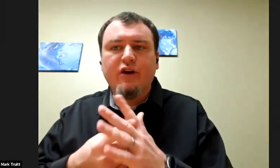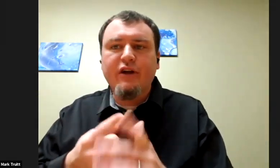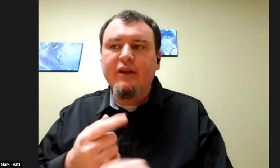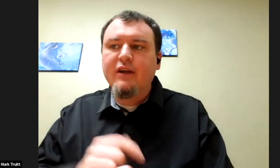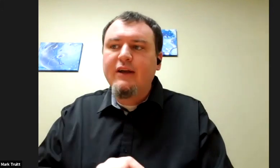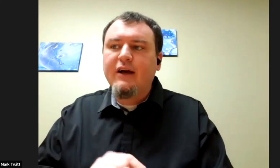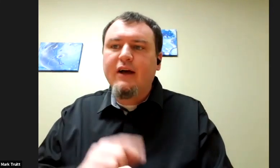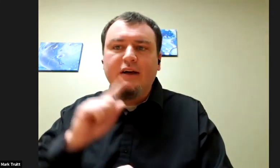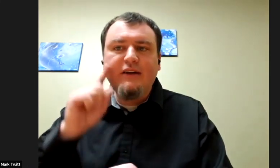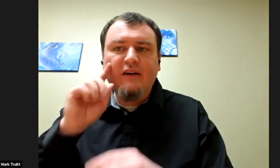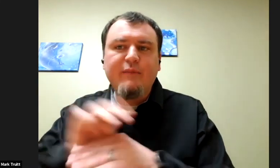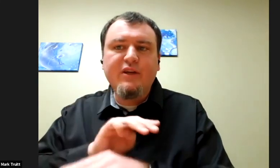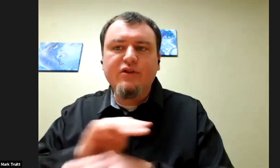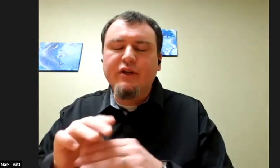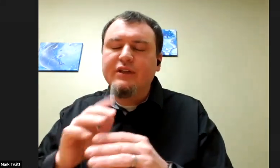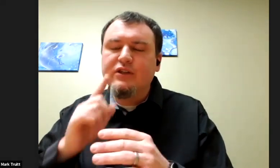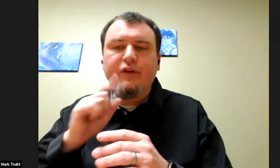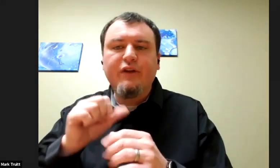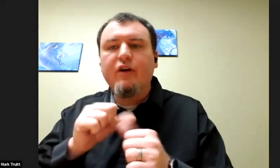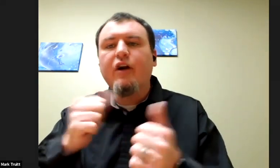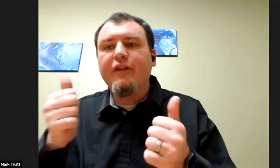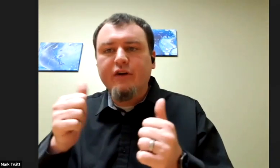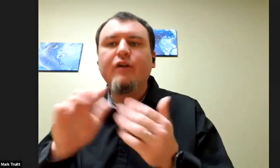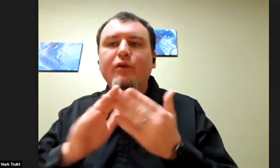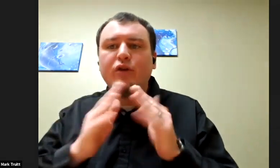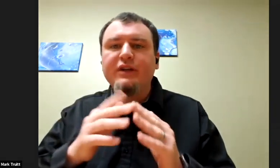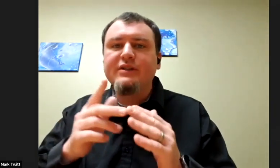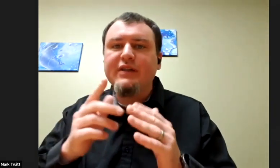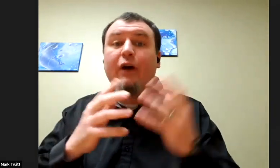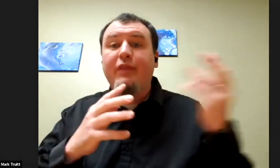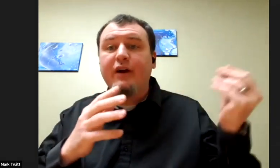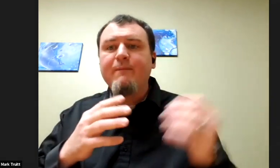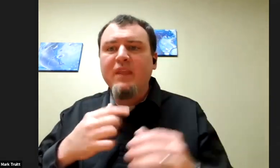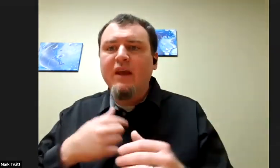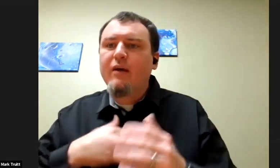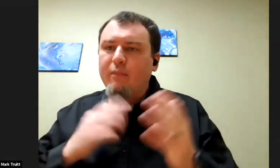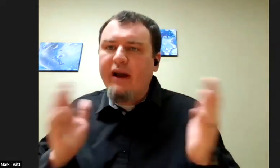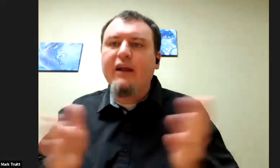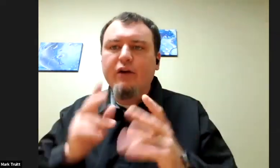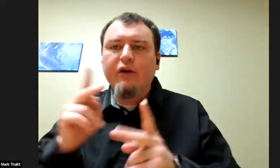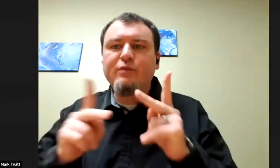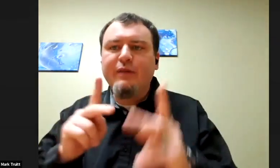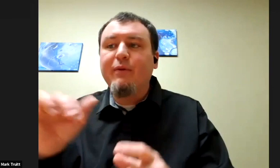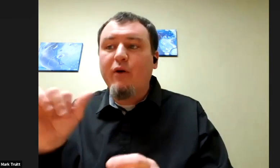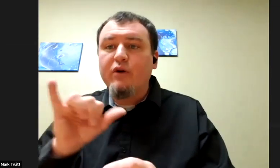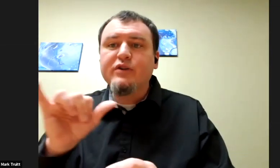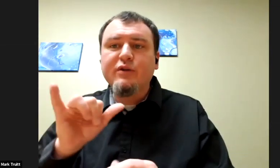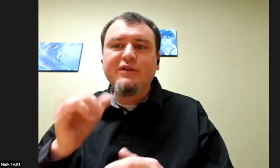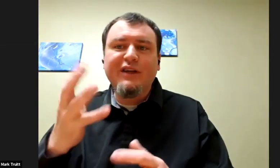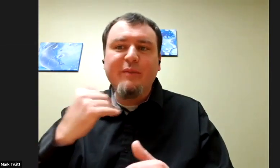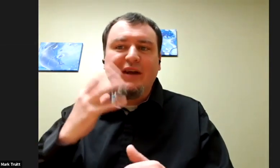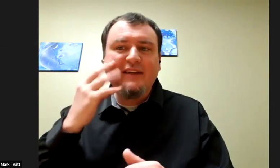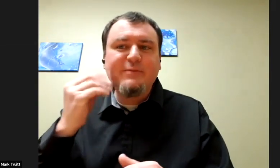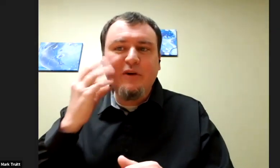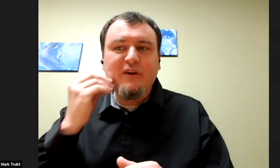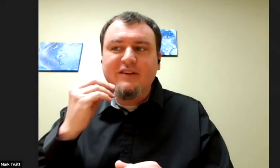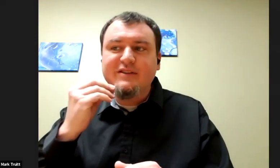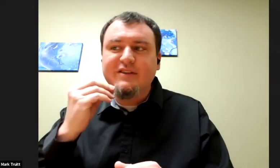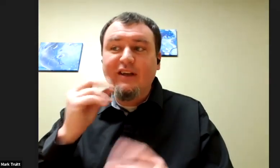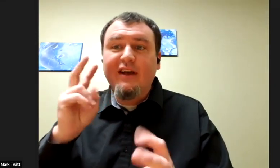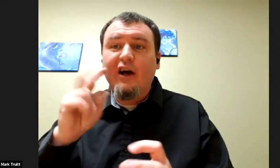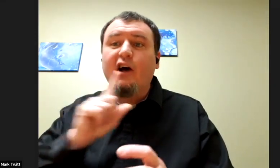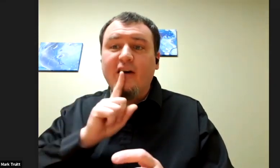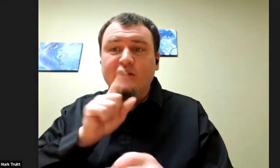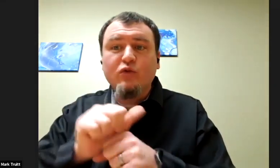now starting a deaf ministry. And so there are other communities out there, but I encourage people also to come and